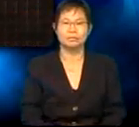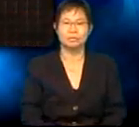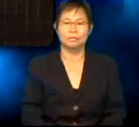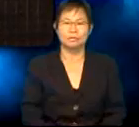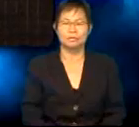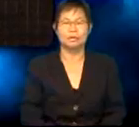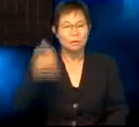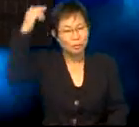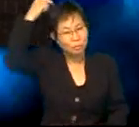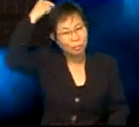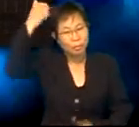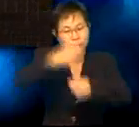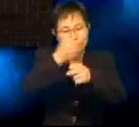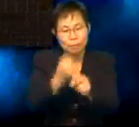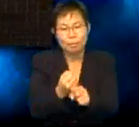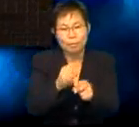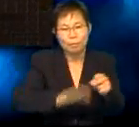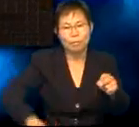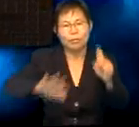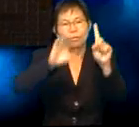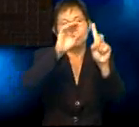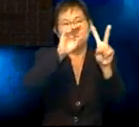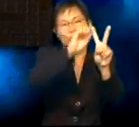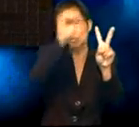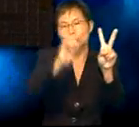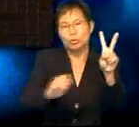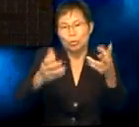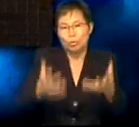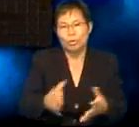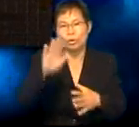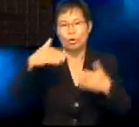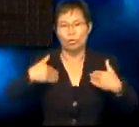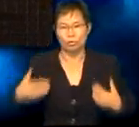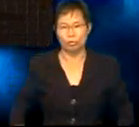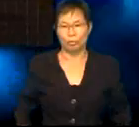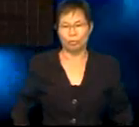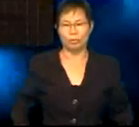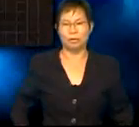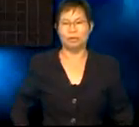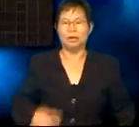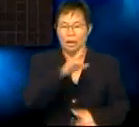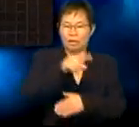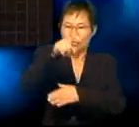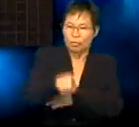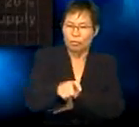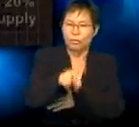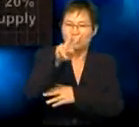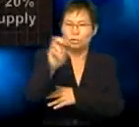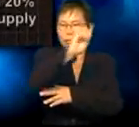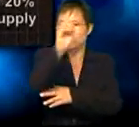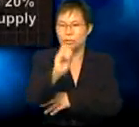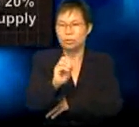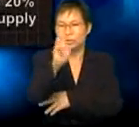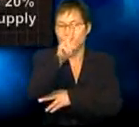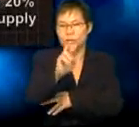Did you know that the brain makes up about 2% of the weight of your body, yet it requires around